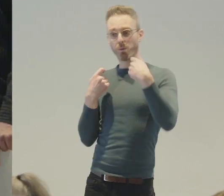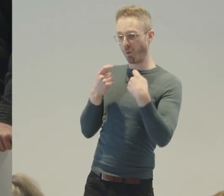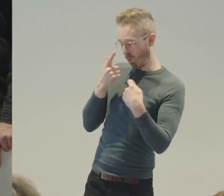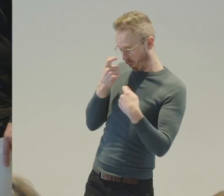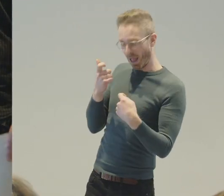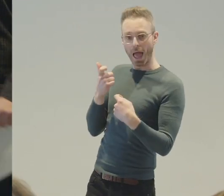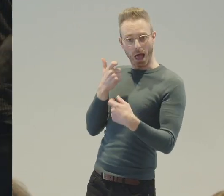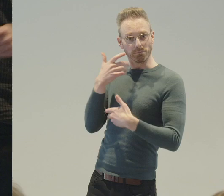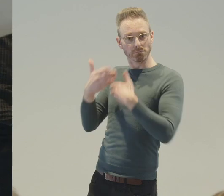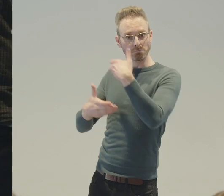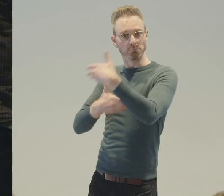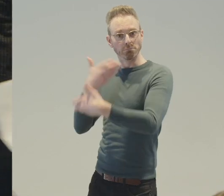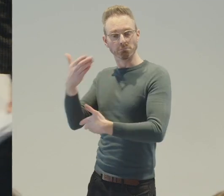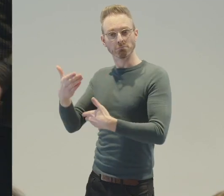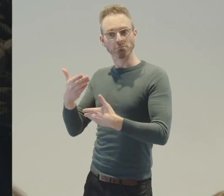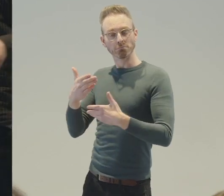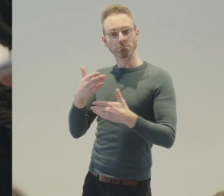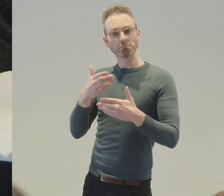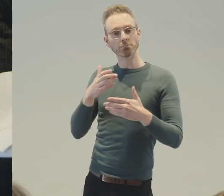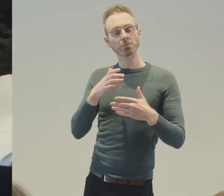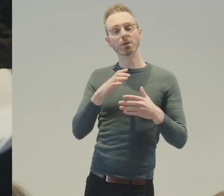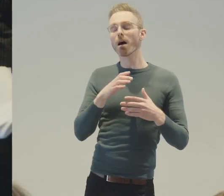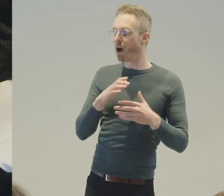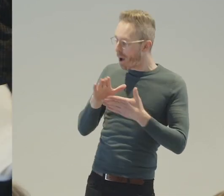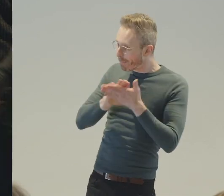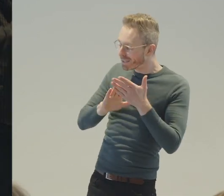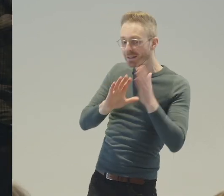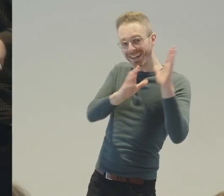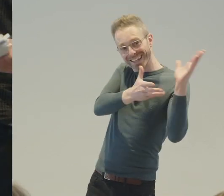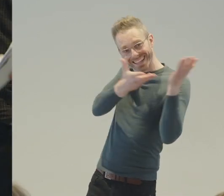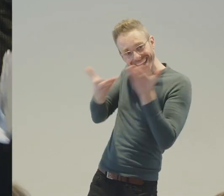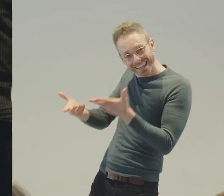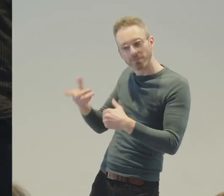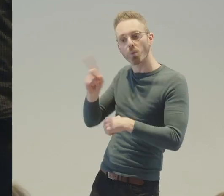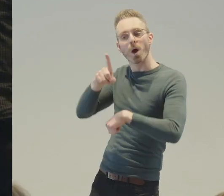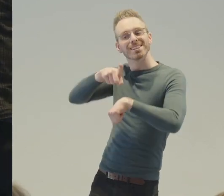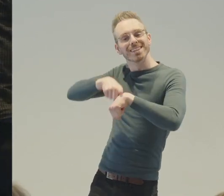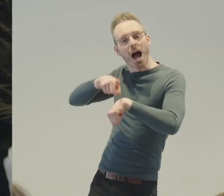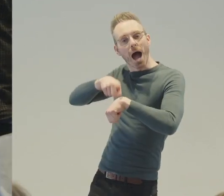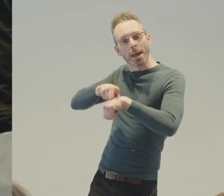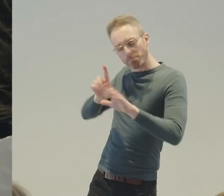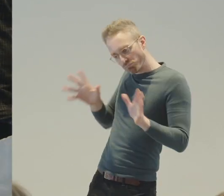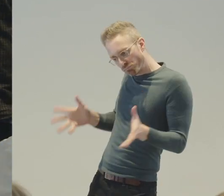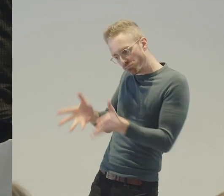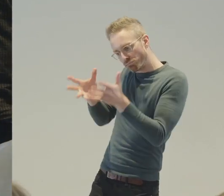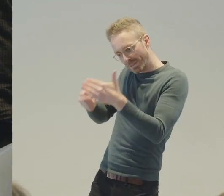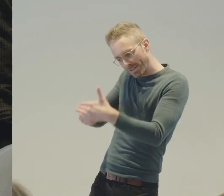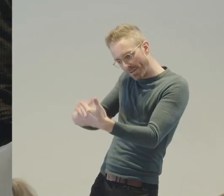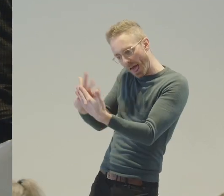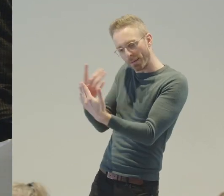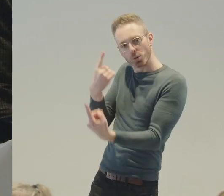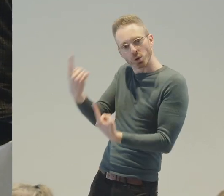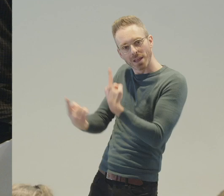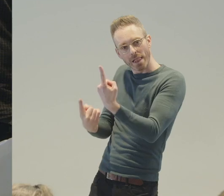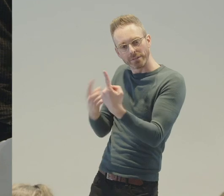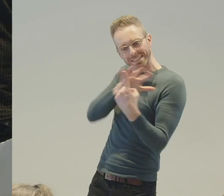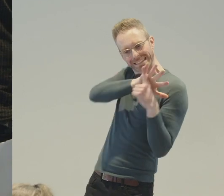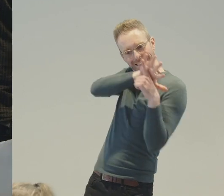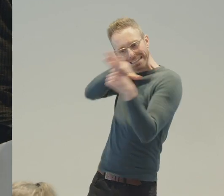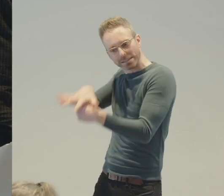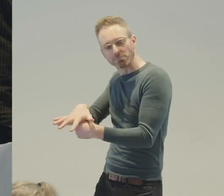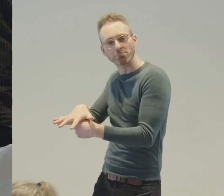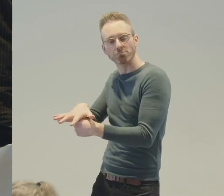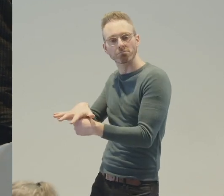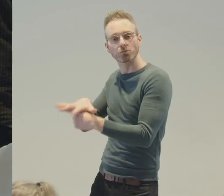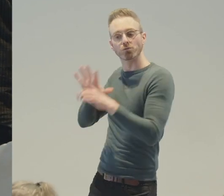Exactly. So just allow that time and for people to flourish, and to find their own voice in that as well. So the fourth